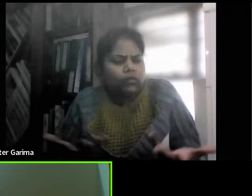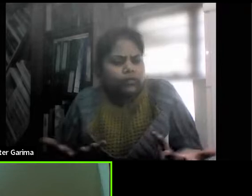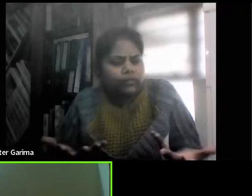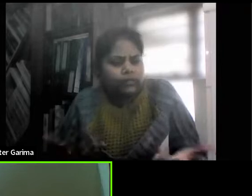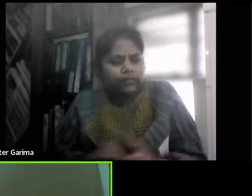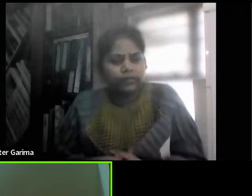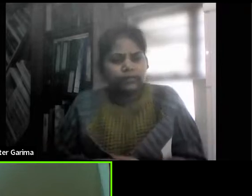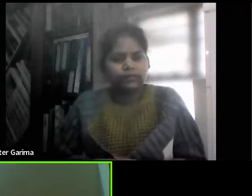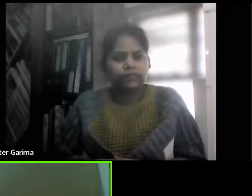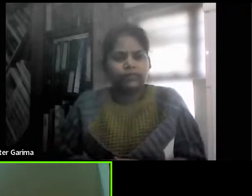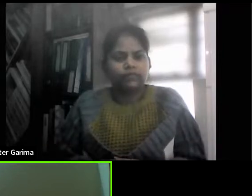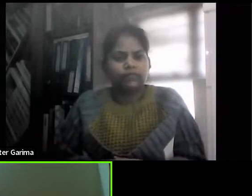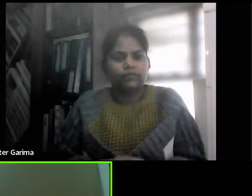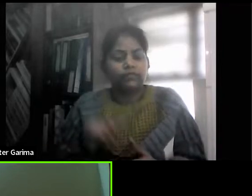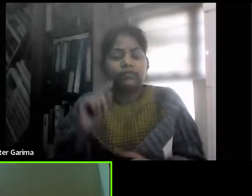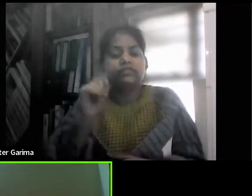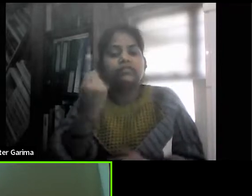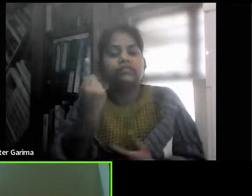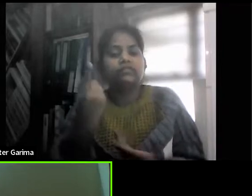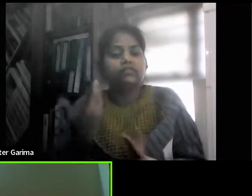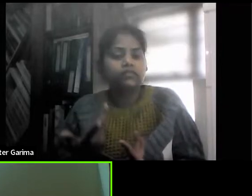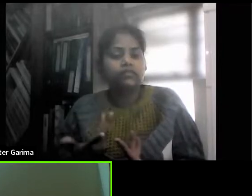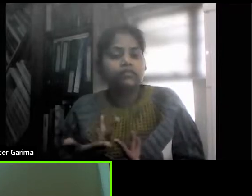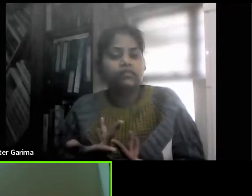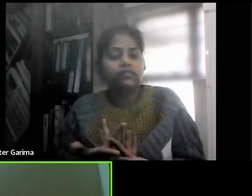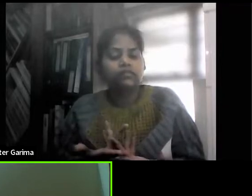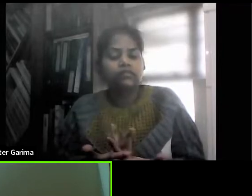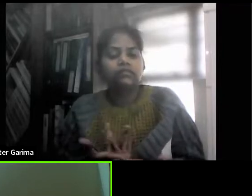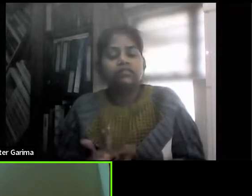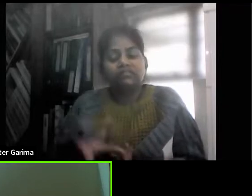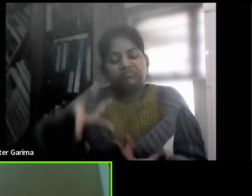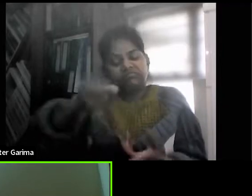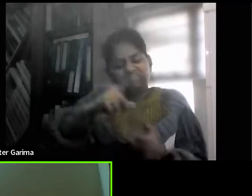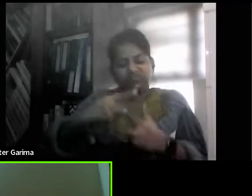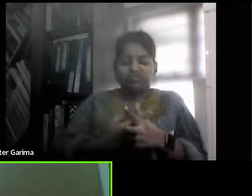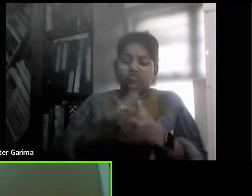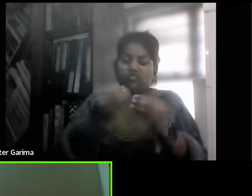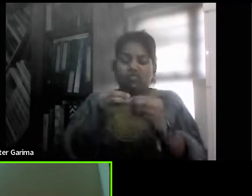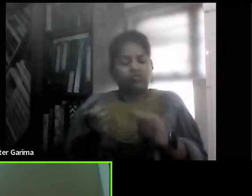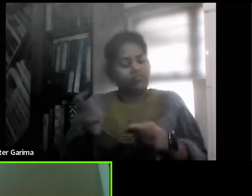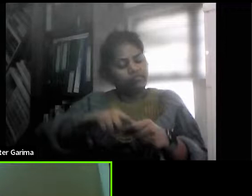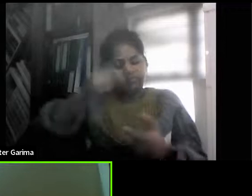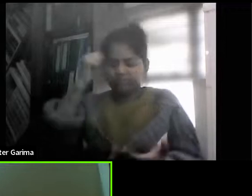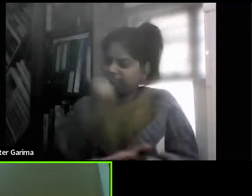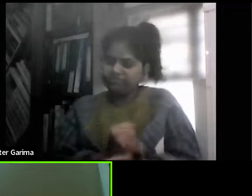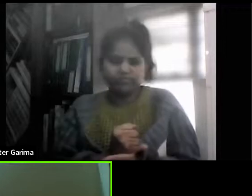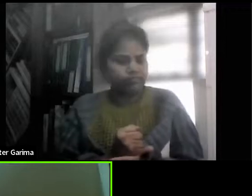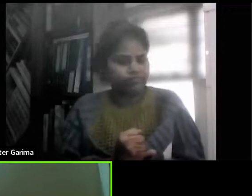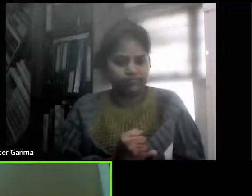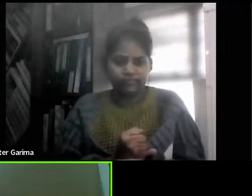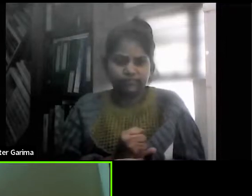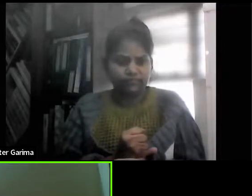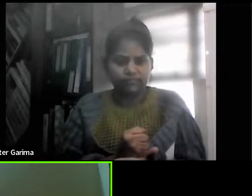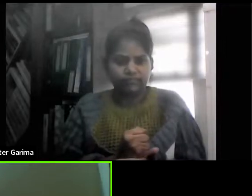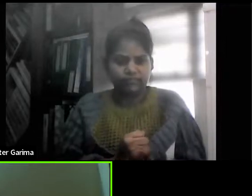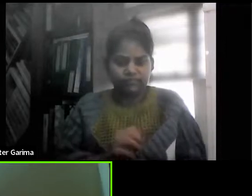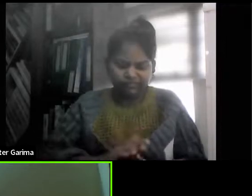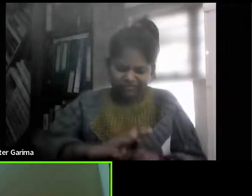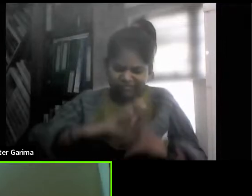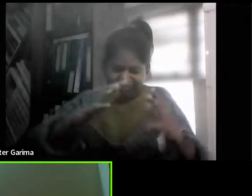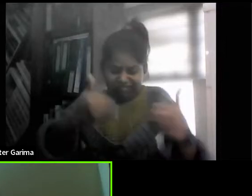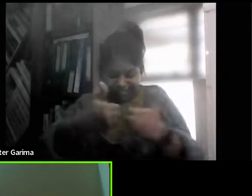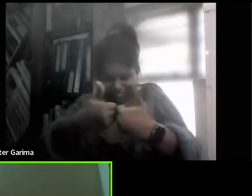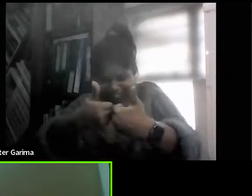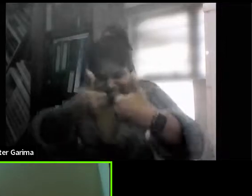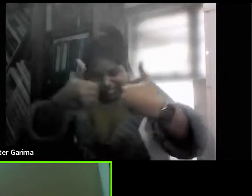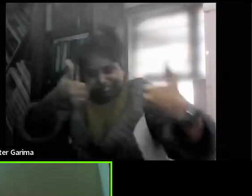are, first is they have to be given employment, because there seems to be a huge gap between